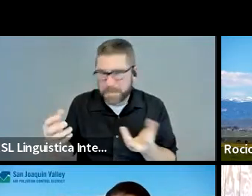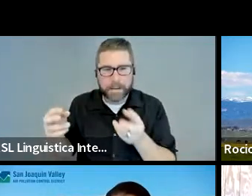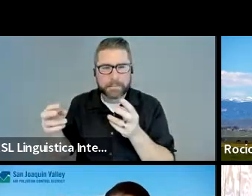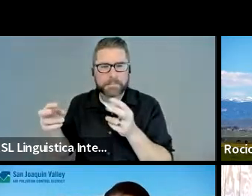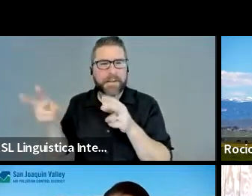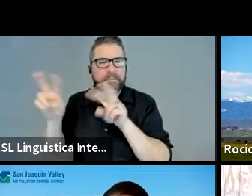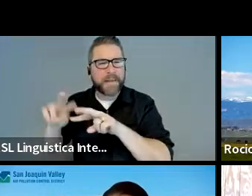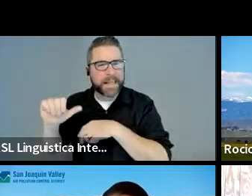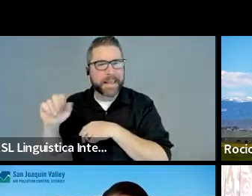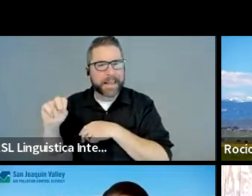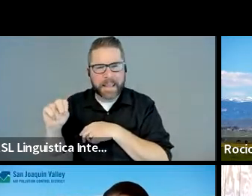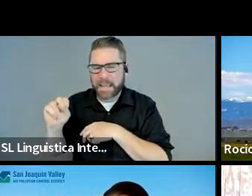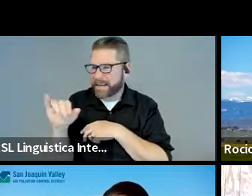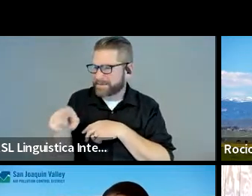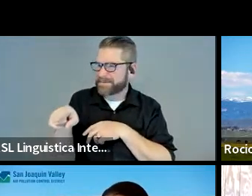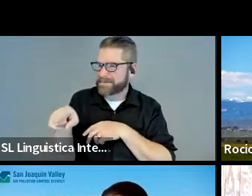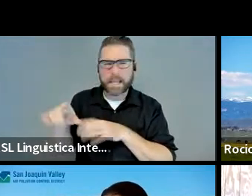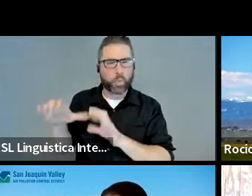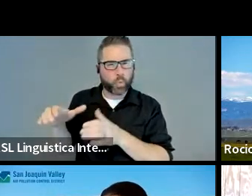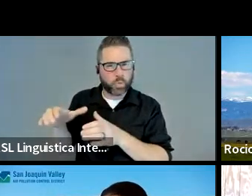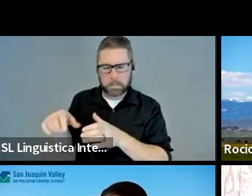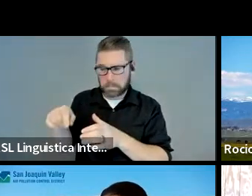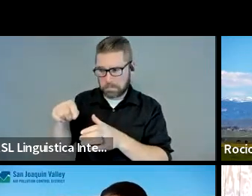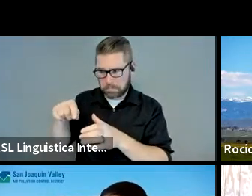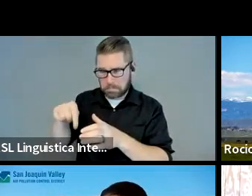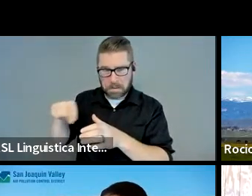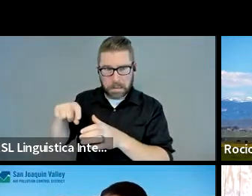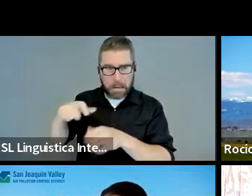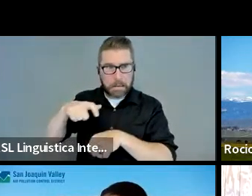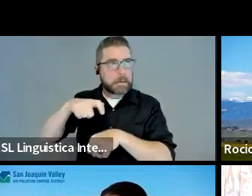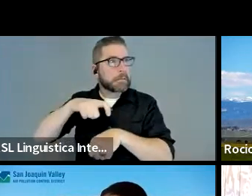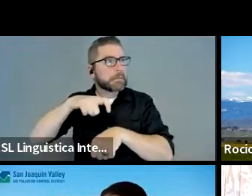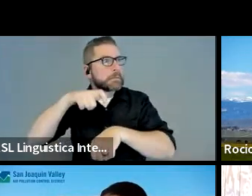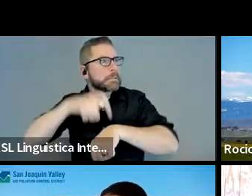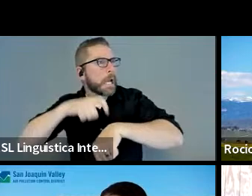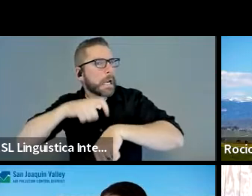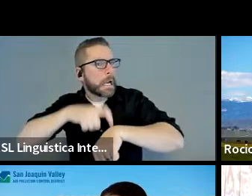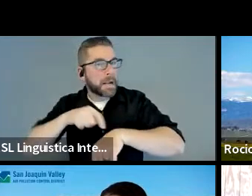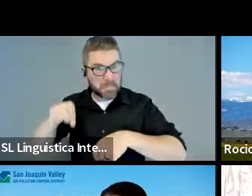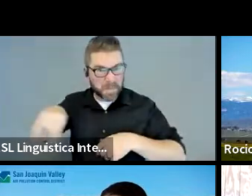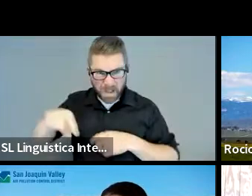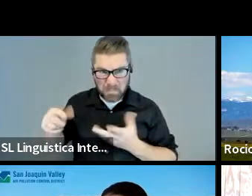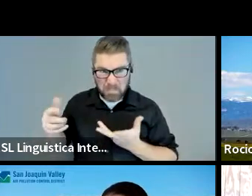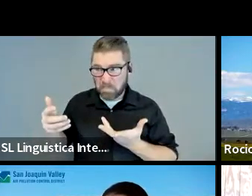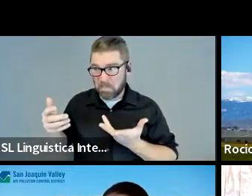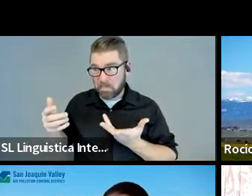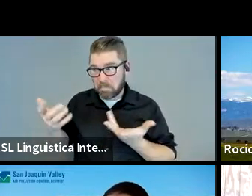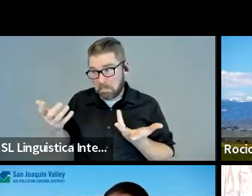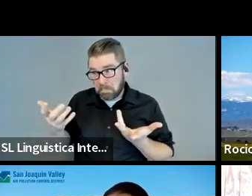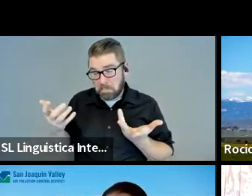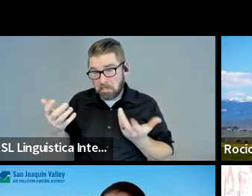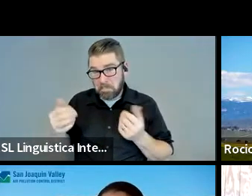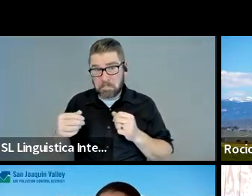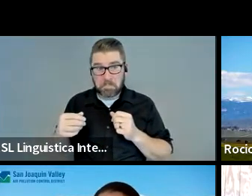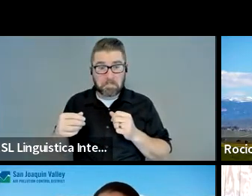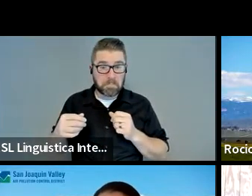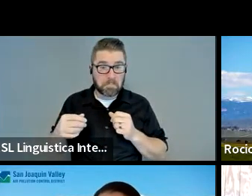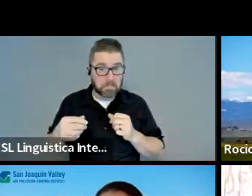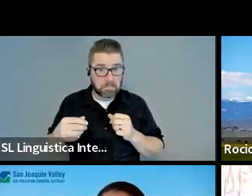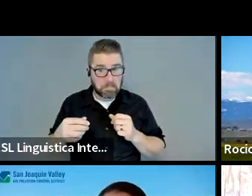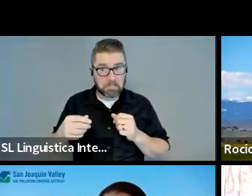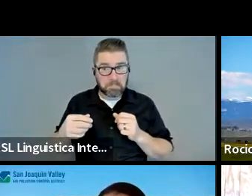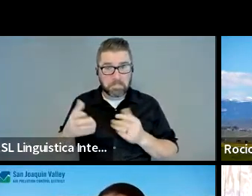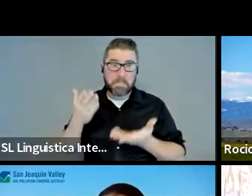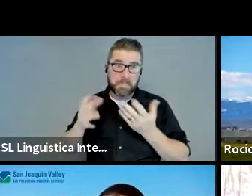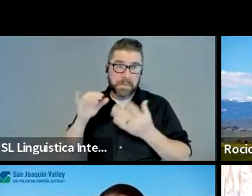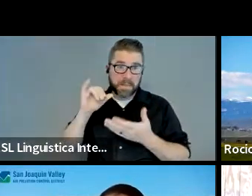to move forward with the additional funding? I think that might also help to some of the urgency questions here. But yeah,